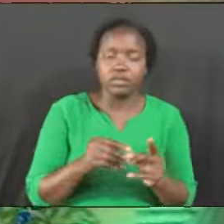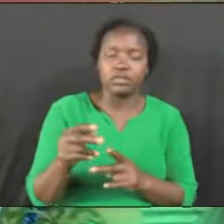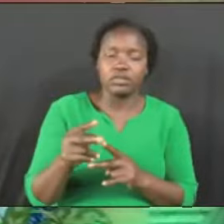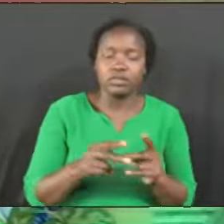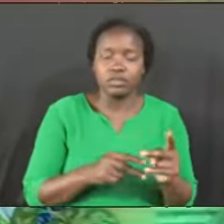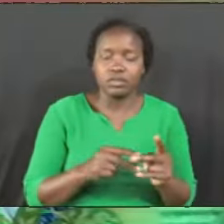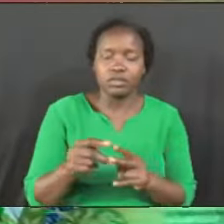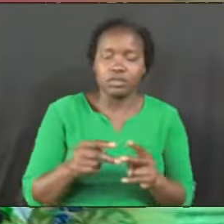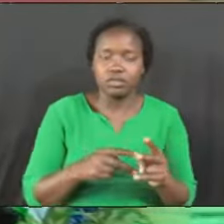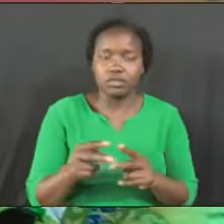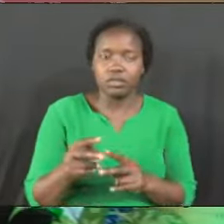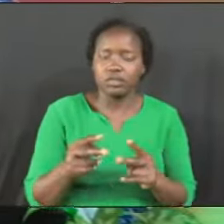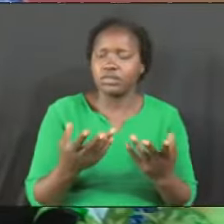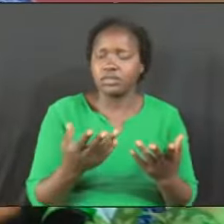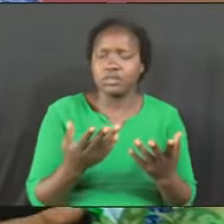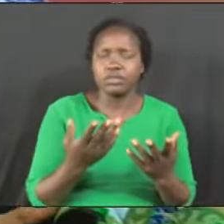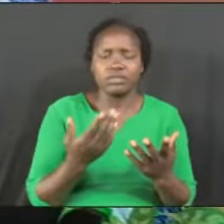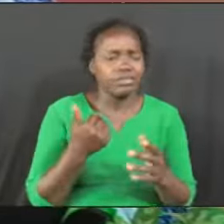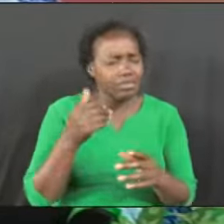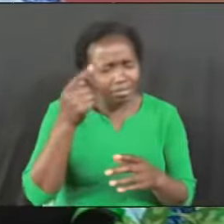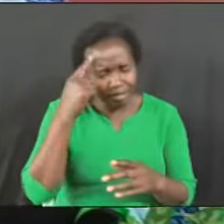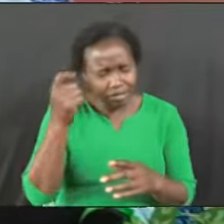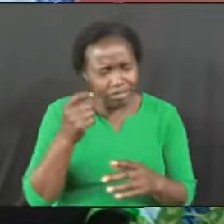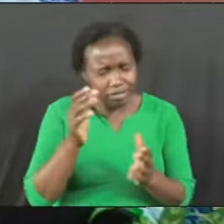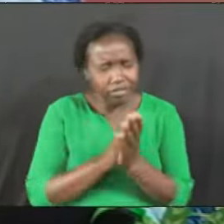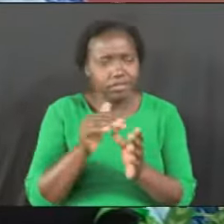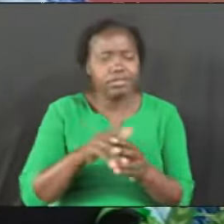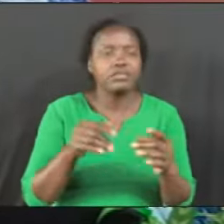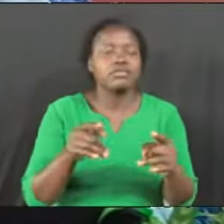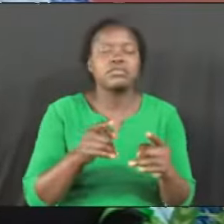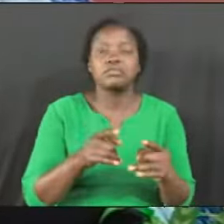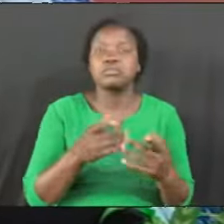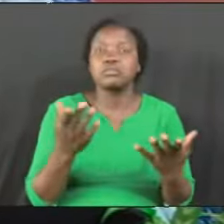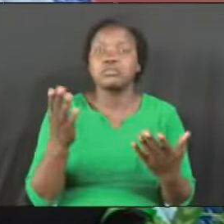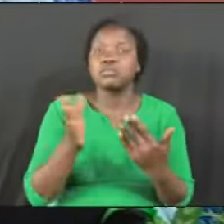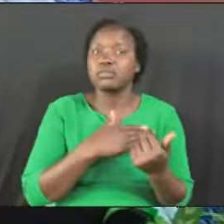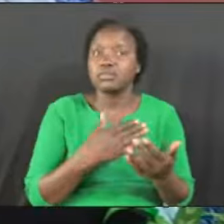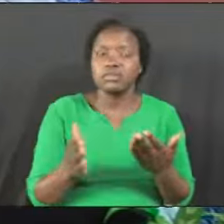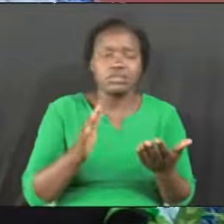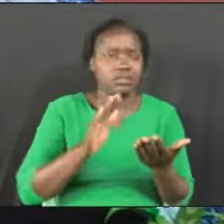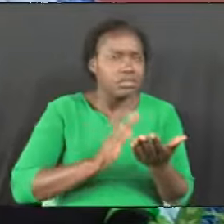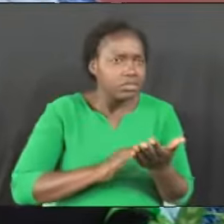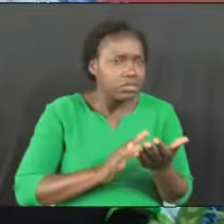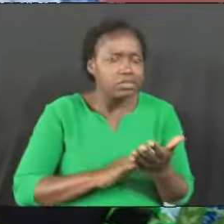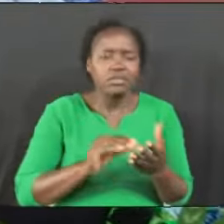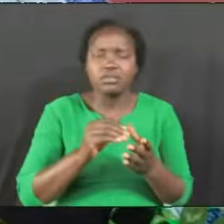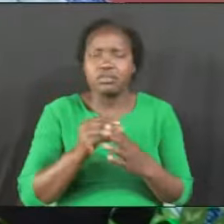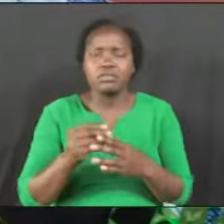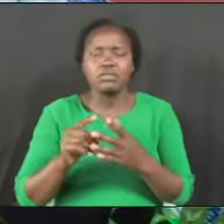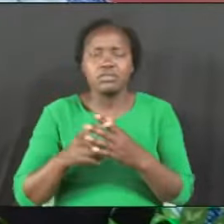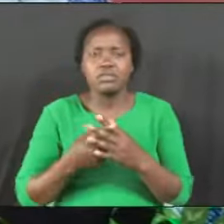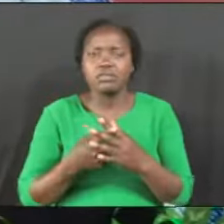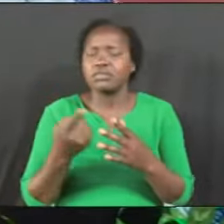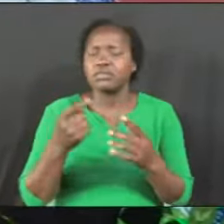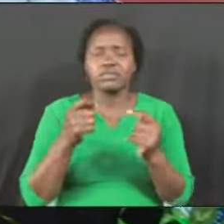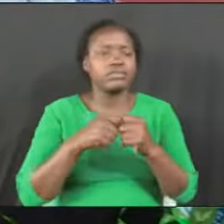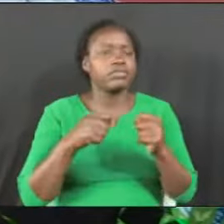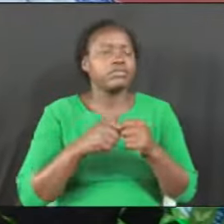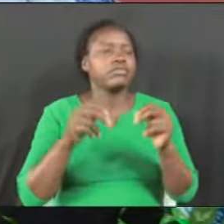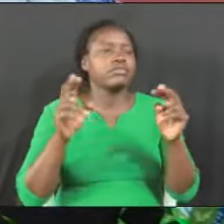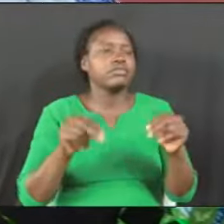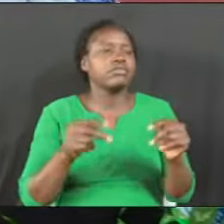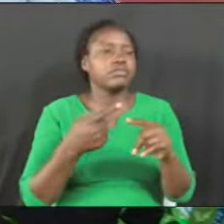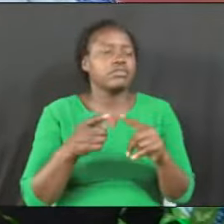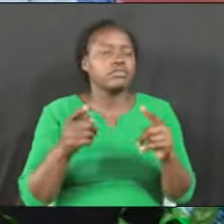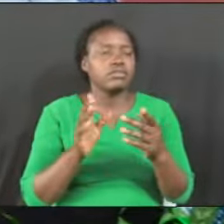him. Now, we are not told precisely what is the genesis, the beginning of their quarrel, but